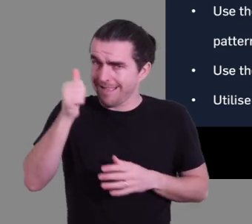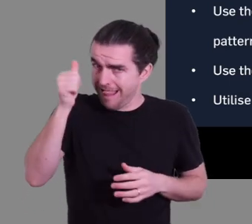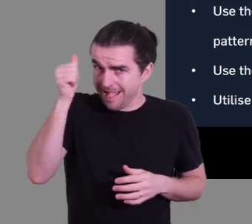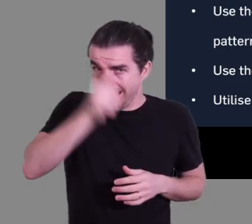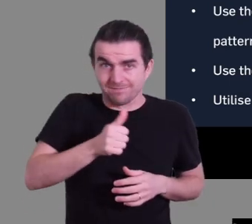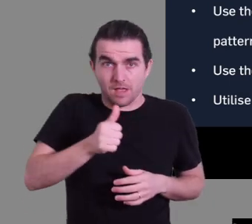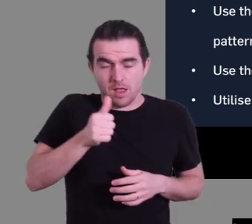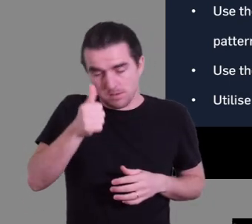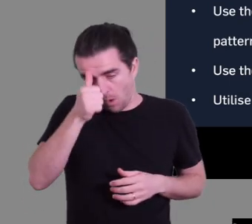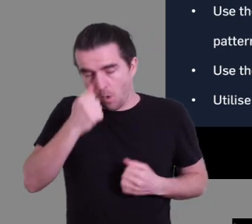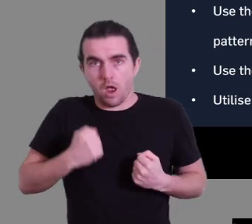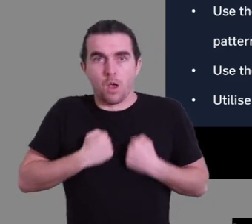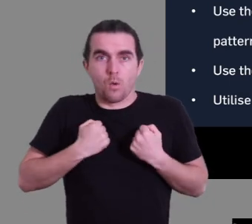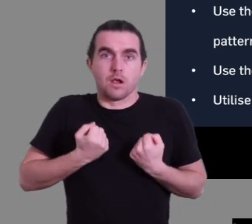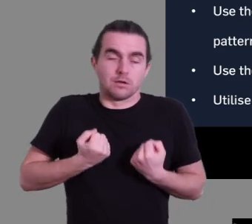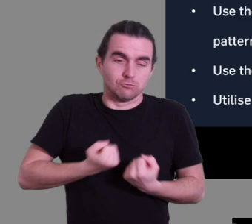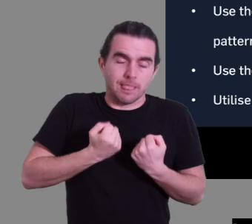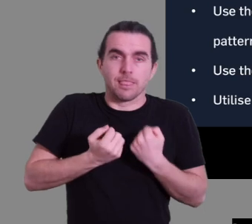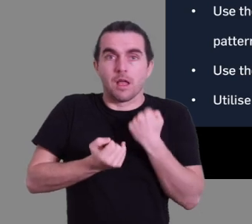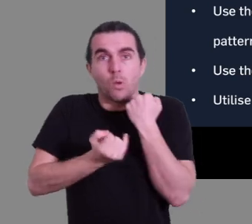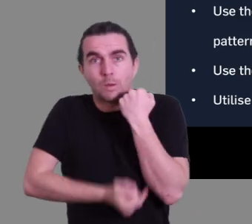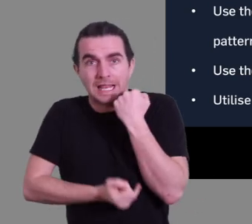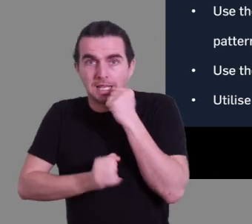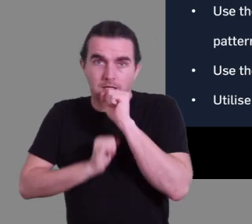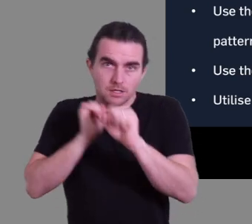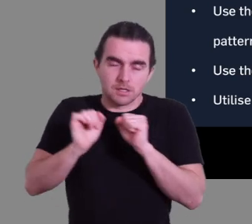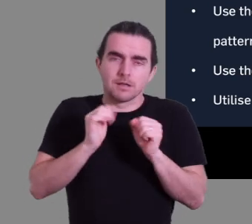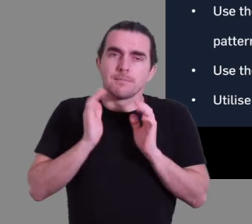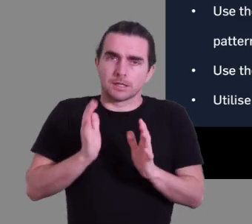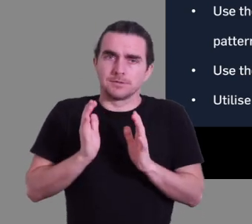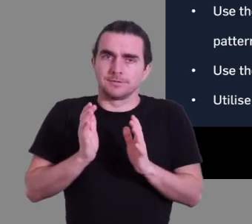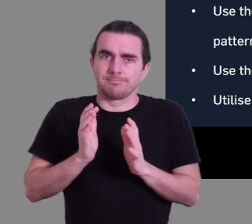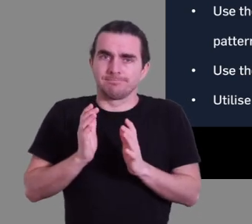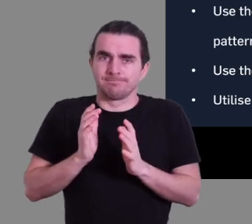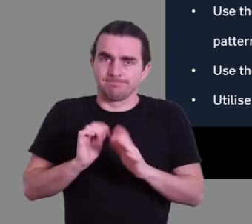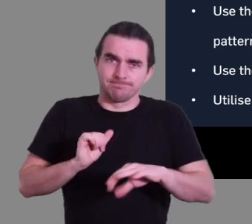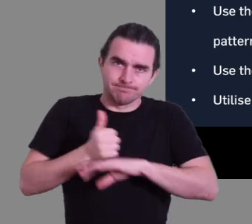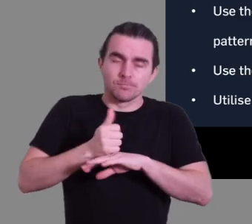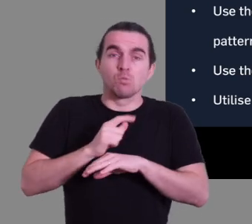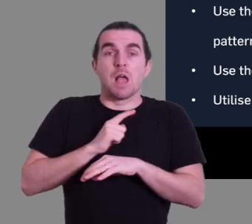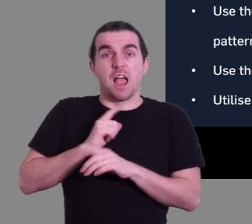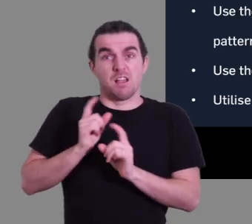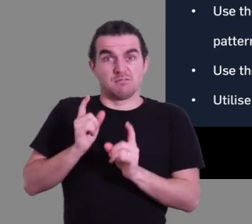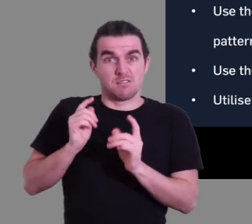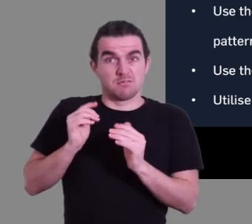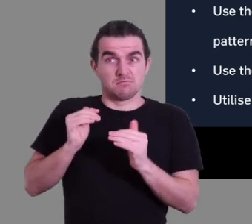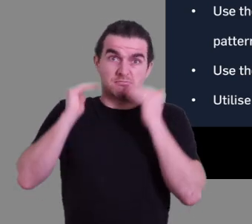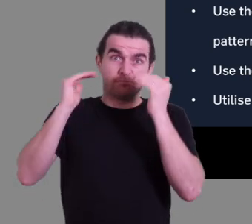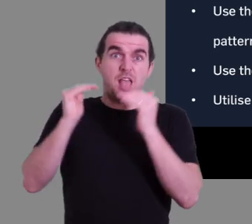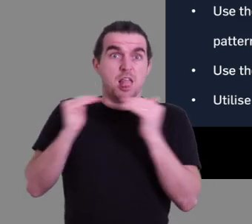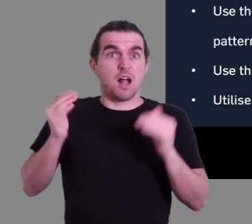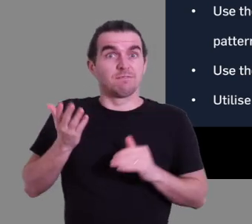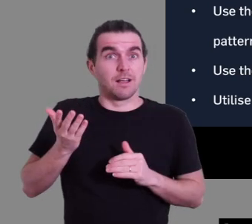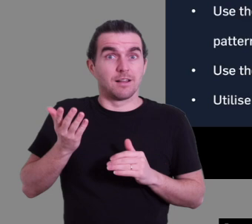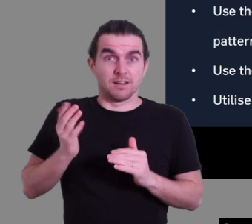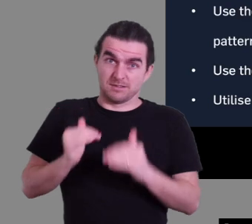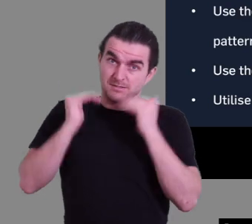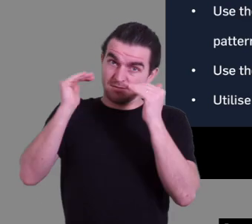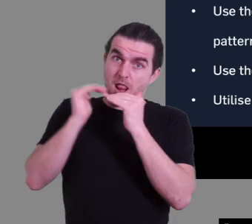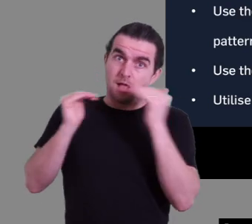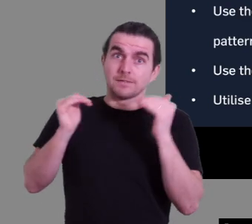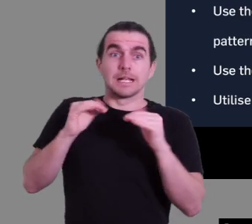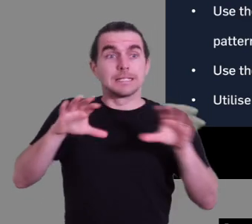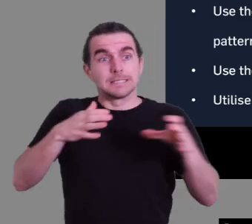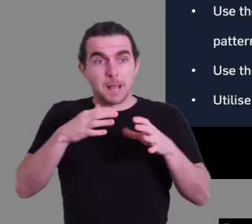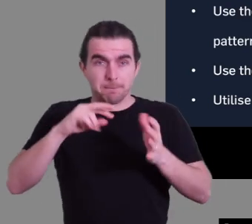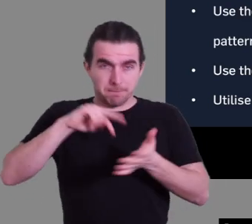they're very clever knowing their own strengths and weaknesses. So that has to be built up, because that's what the top level has. And then on top